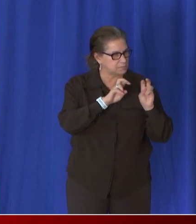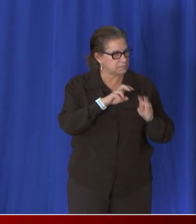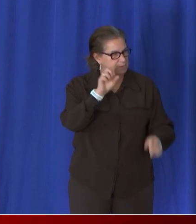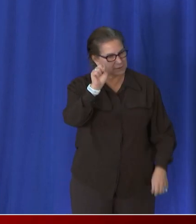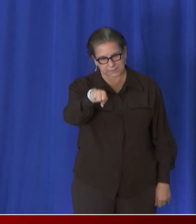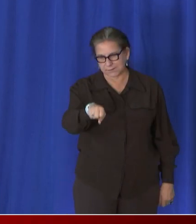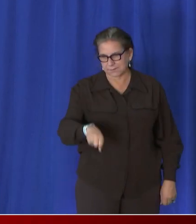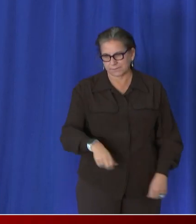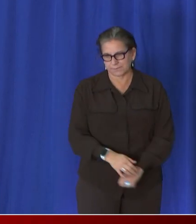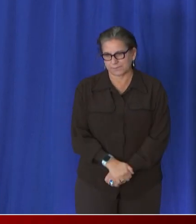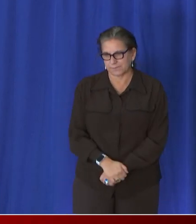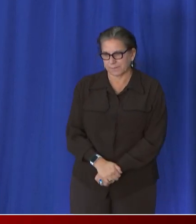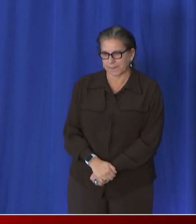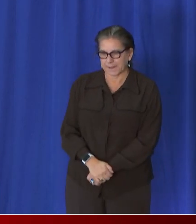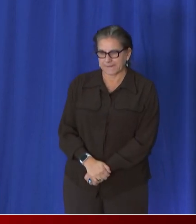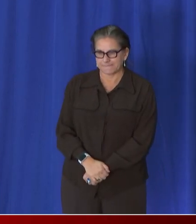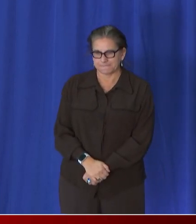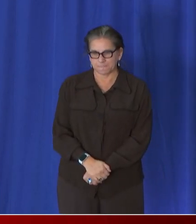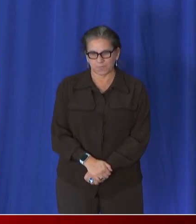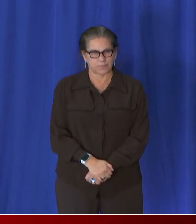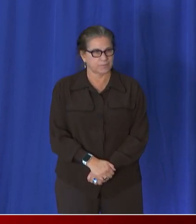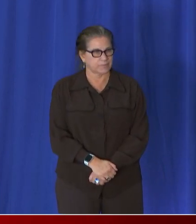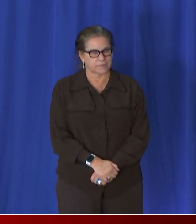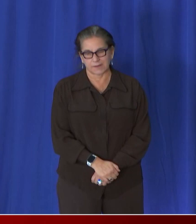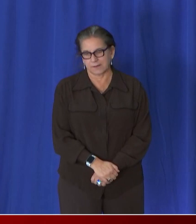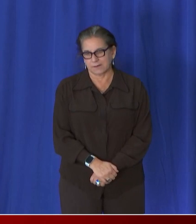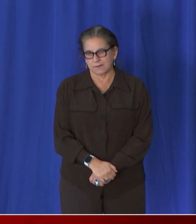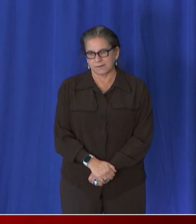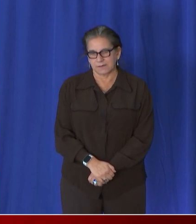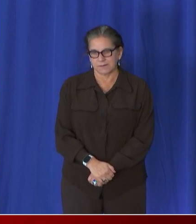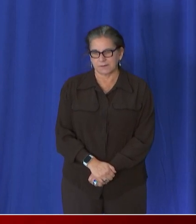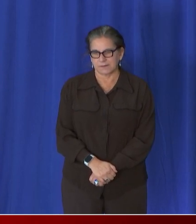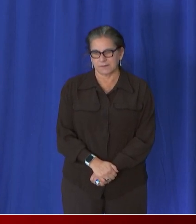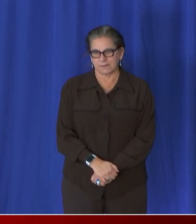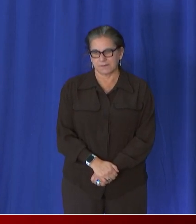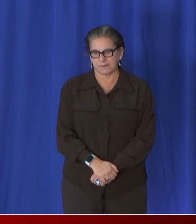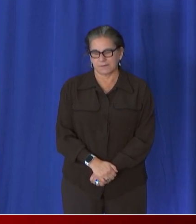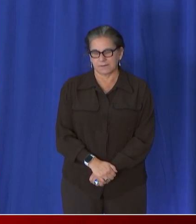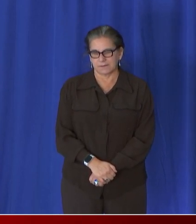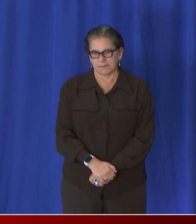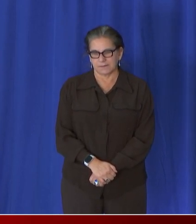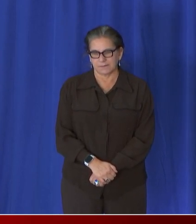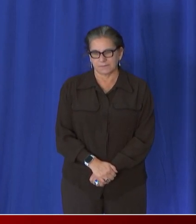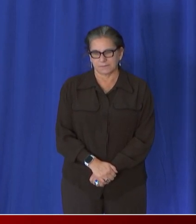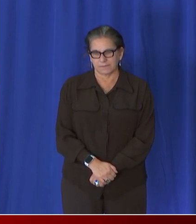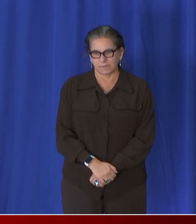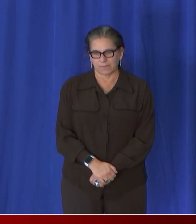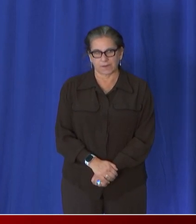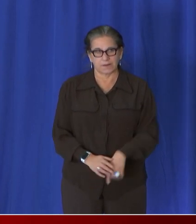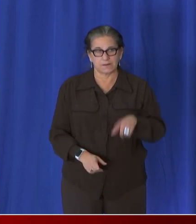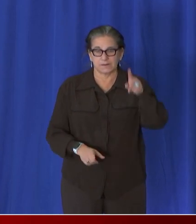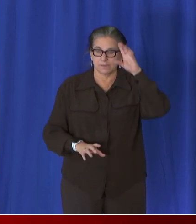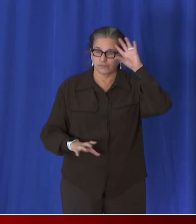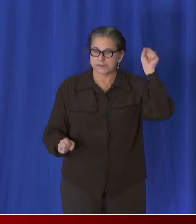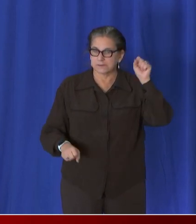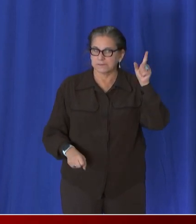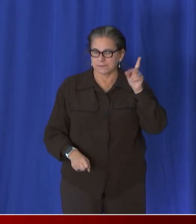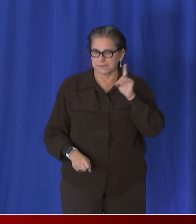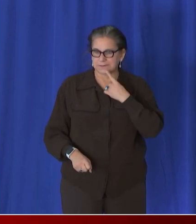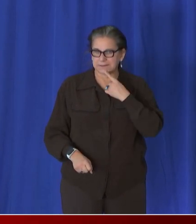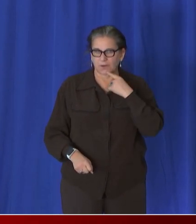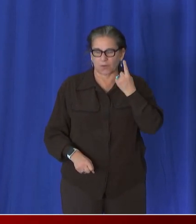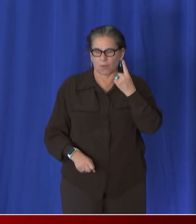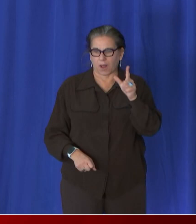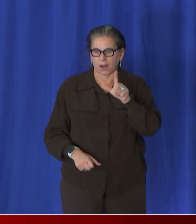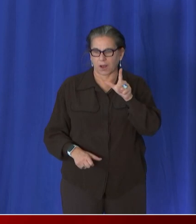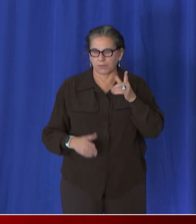you going to, I was just at the one in Mount Pleasant, and it was just one librarian who was kind of helping out a crowd, and so I wonder,